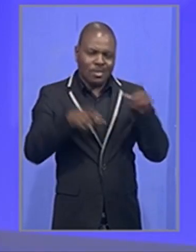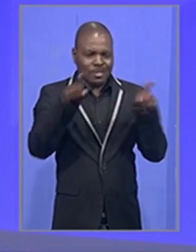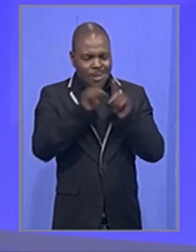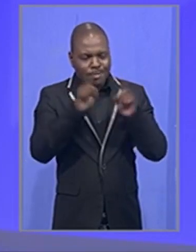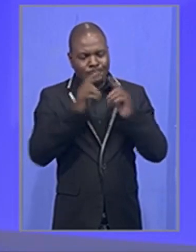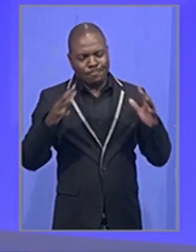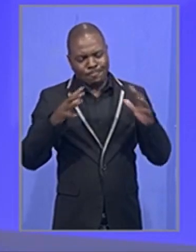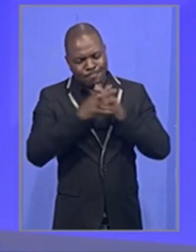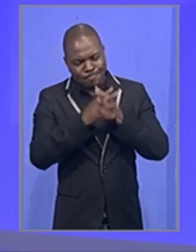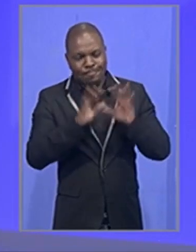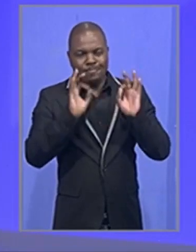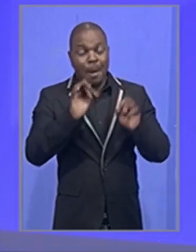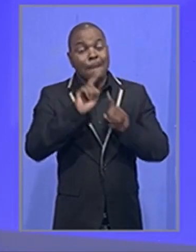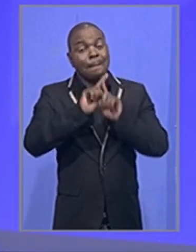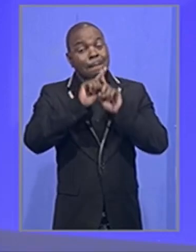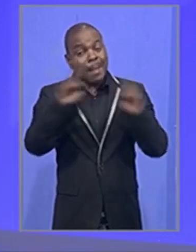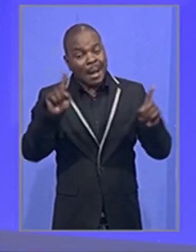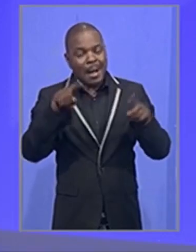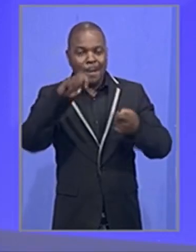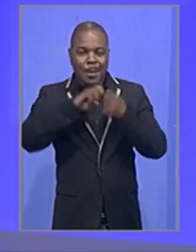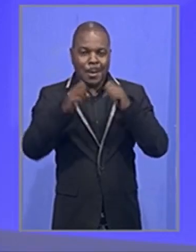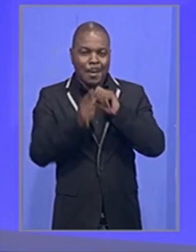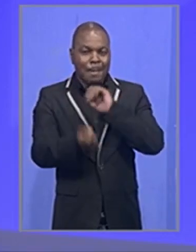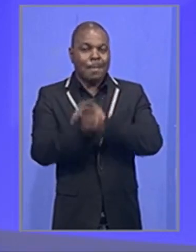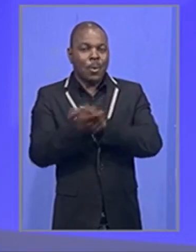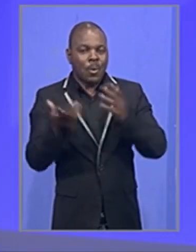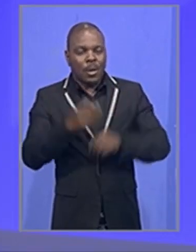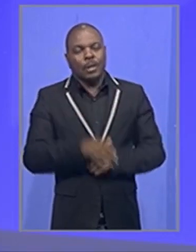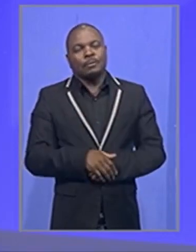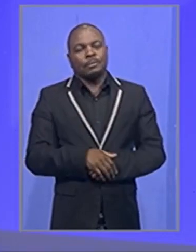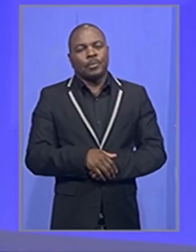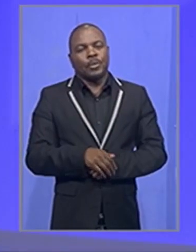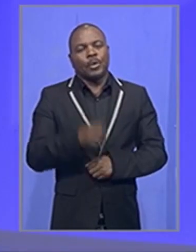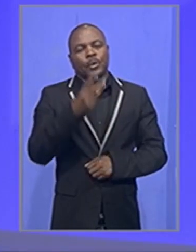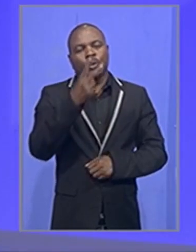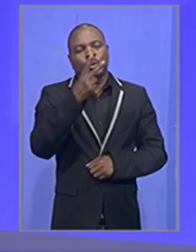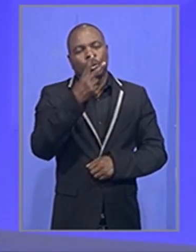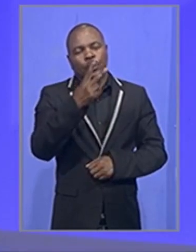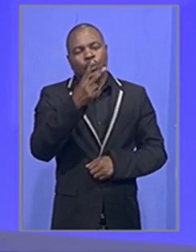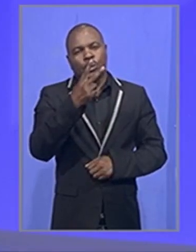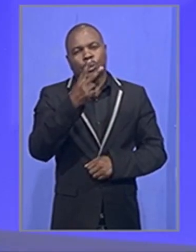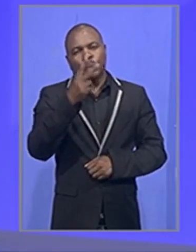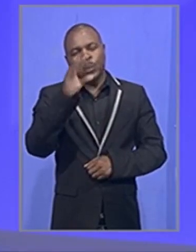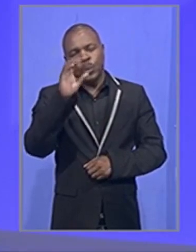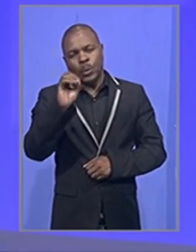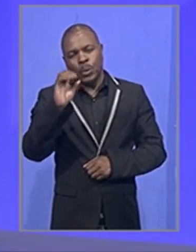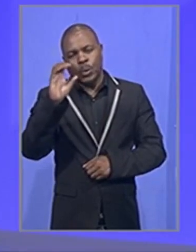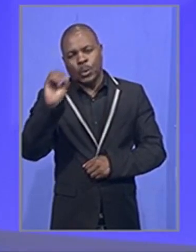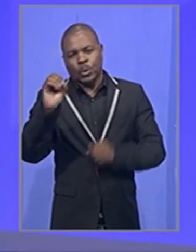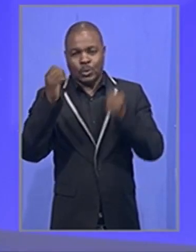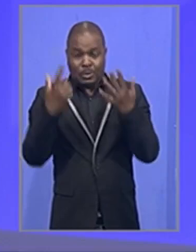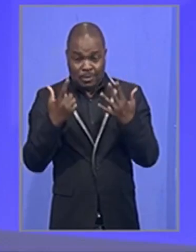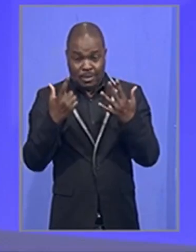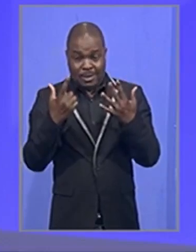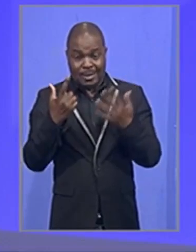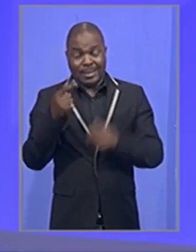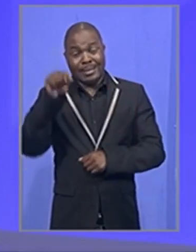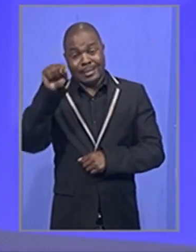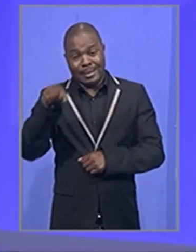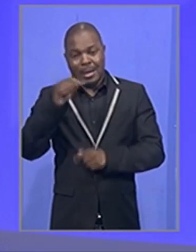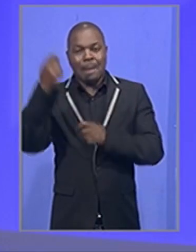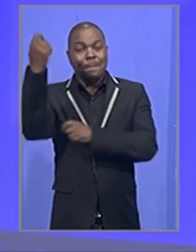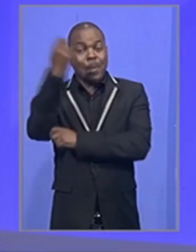kopano empa ho qadile ho ba le morusu Sebokeng sa sekete le kitetse pedi le bosupa Seboka